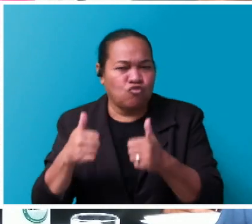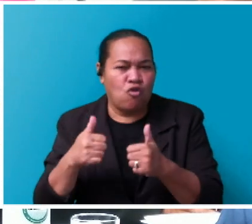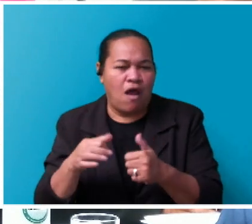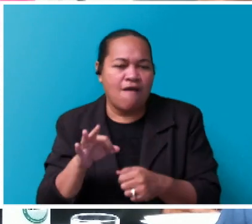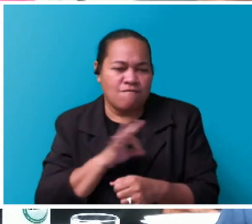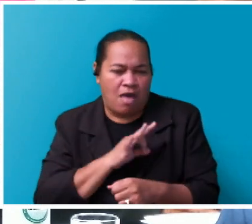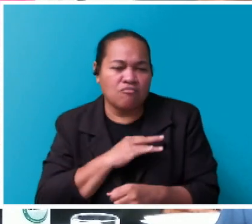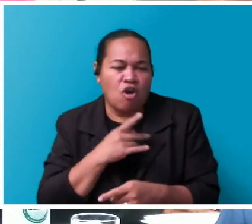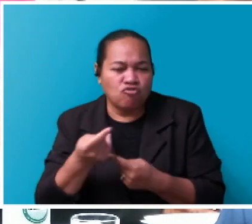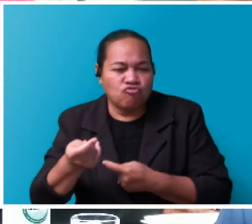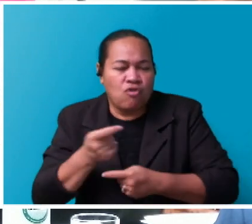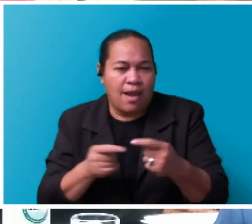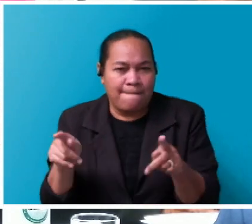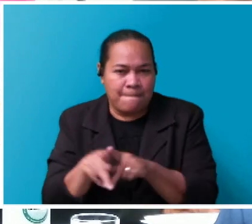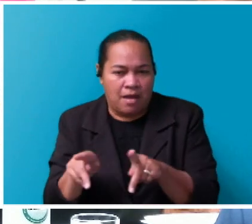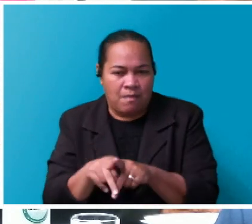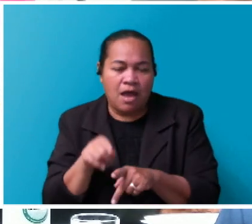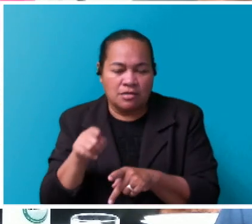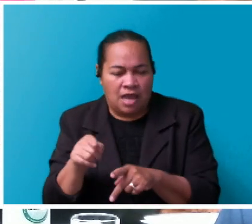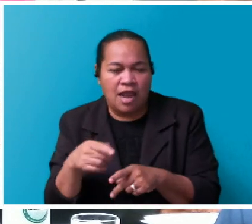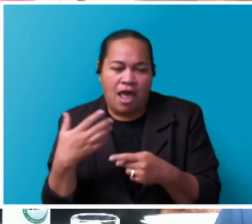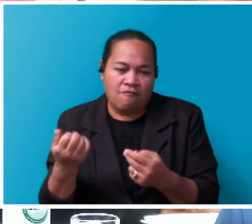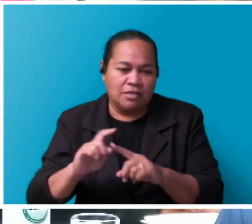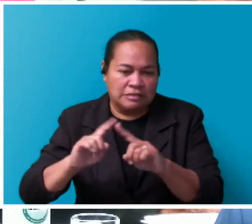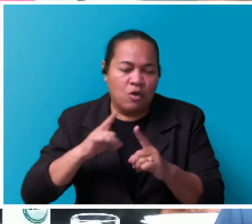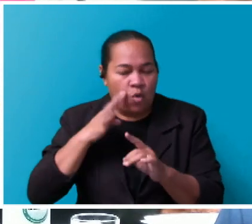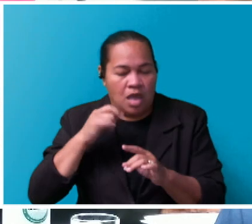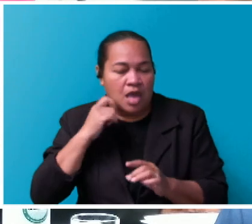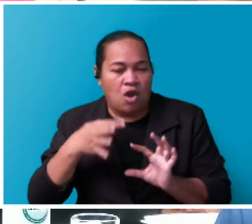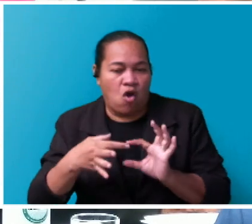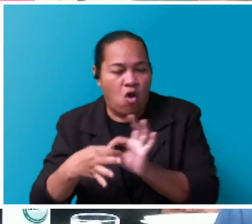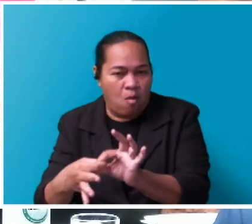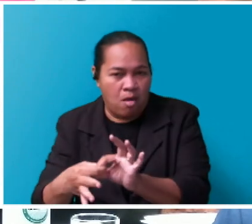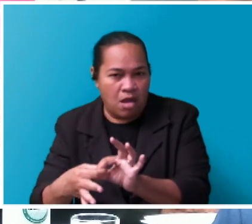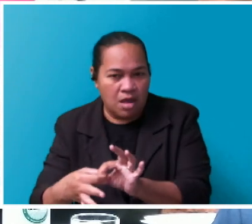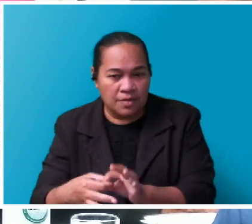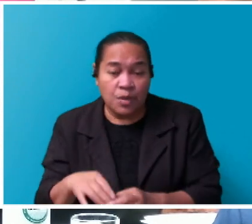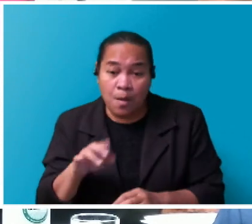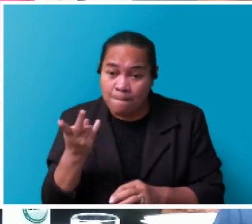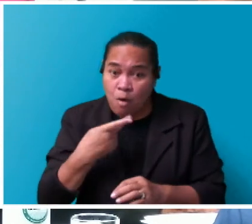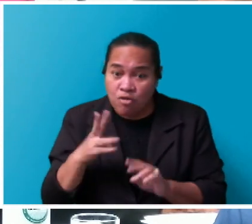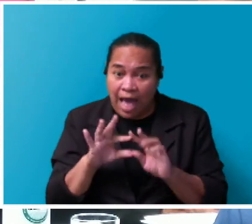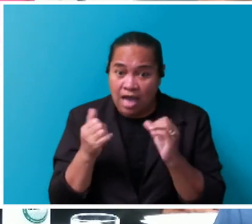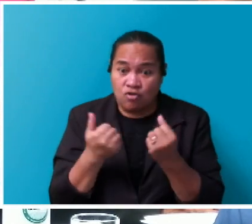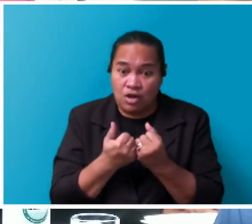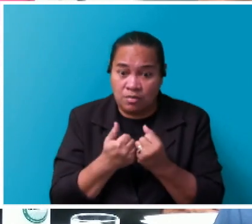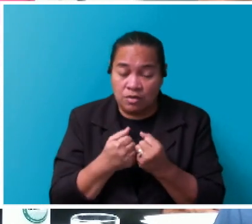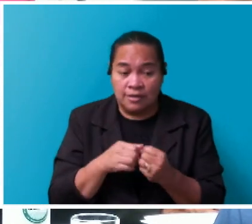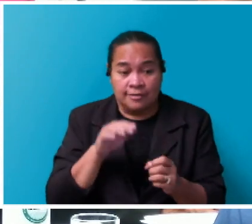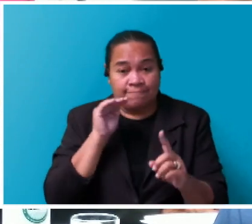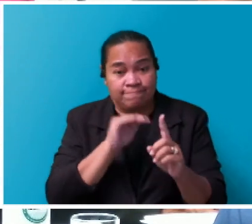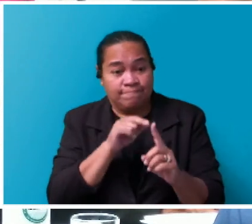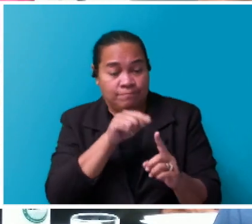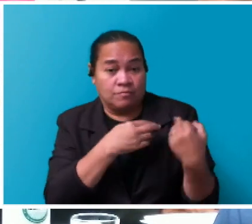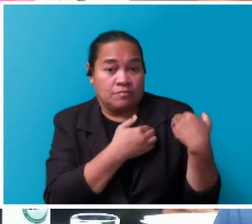trading partner and has proposed several areas of cooperation. We have both agreed to task the senior officials